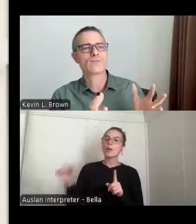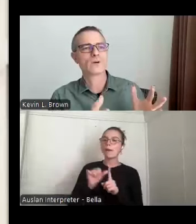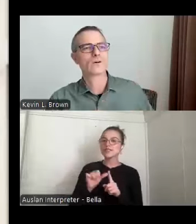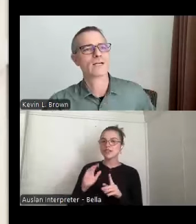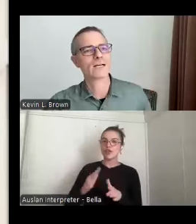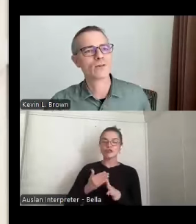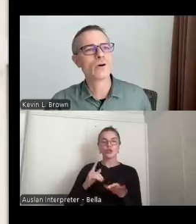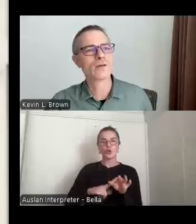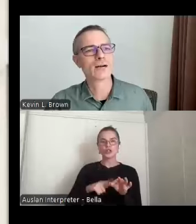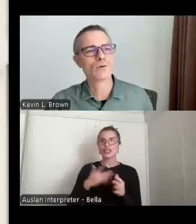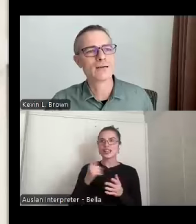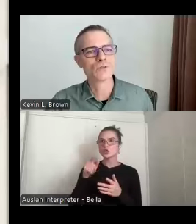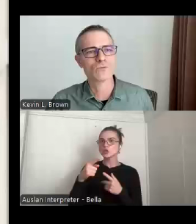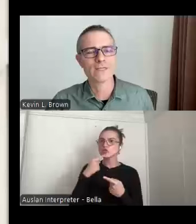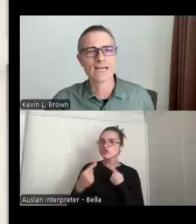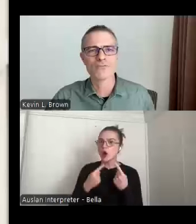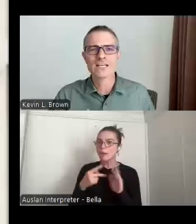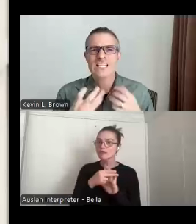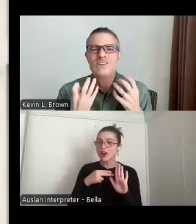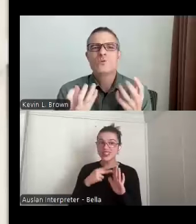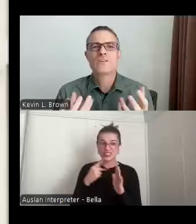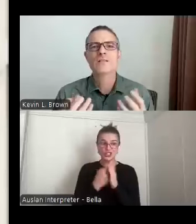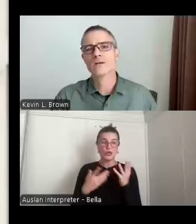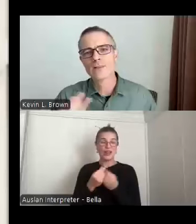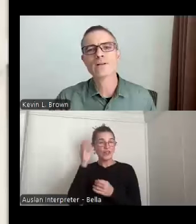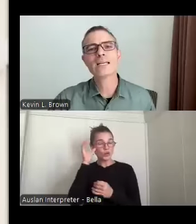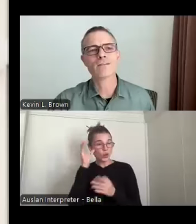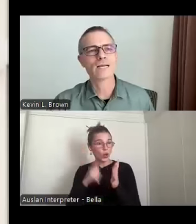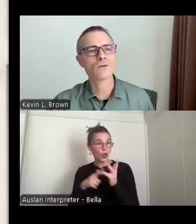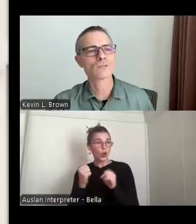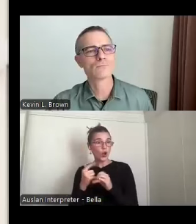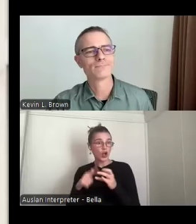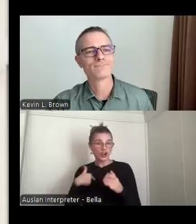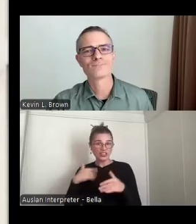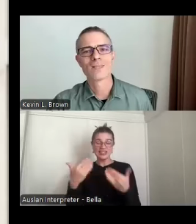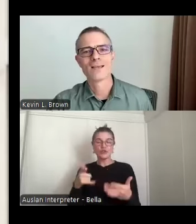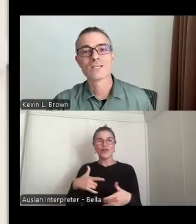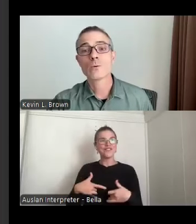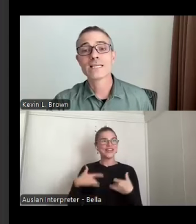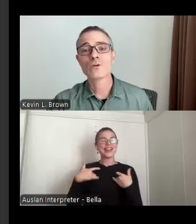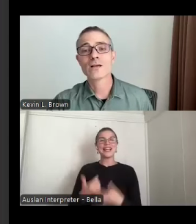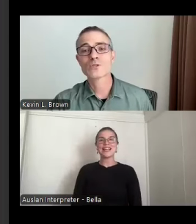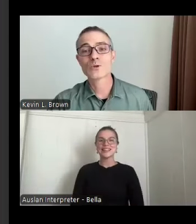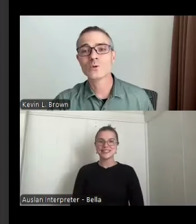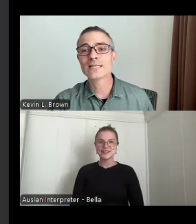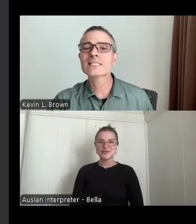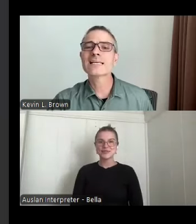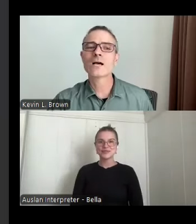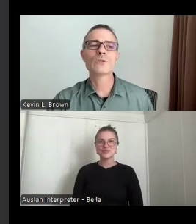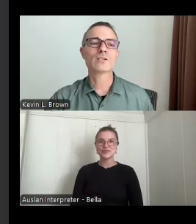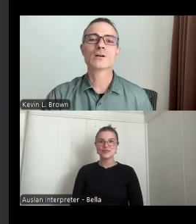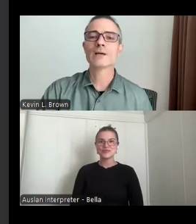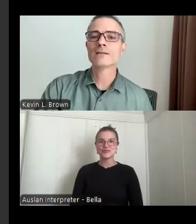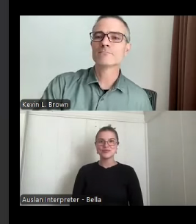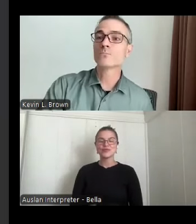Just with a photo and a logo there, I was able to really kind of give you a feeling without anything else. So I want to give you another tool, and this can